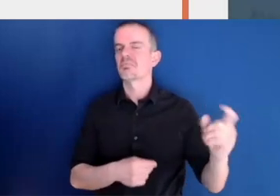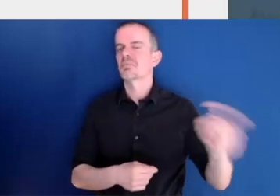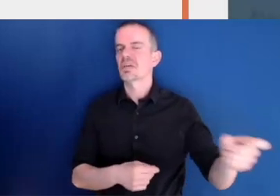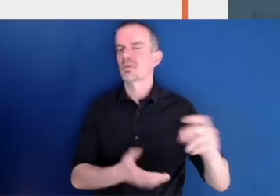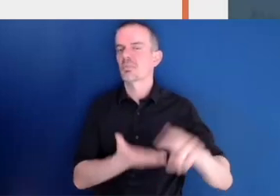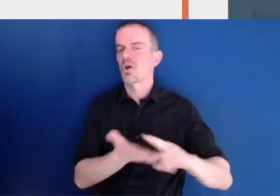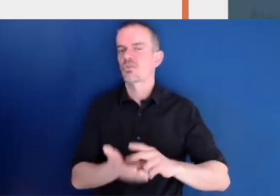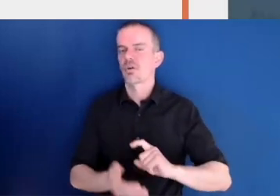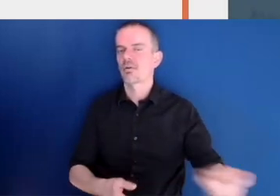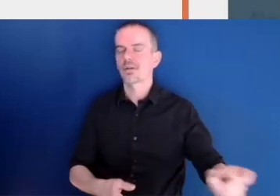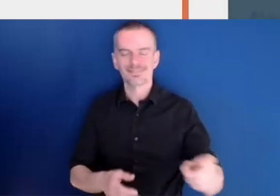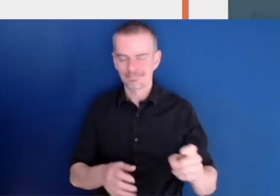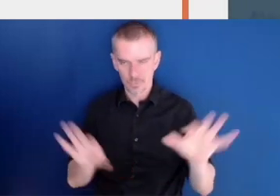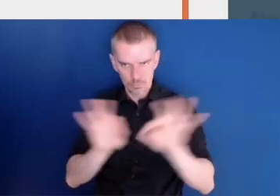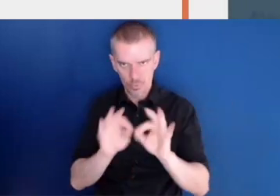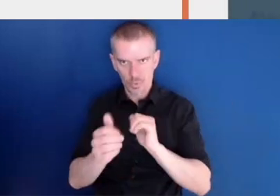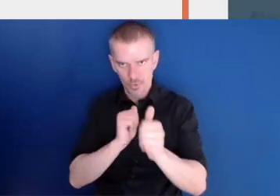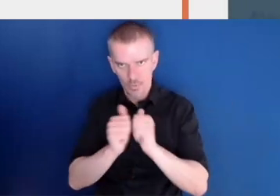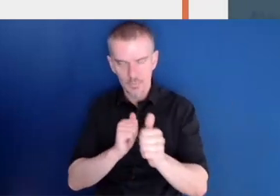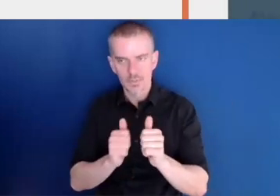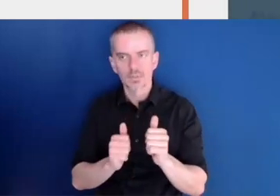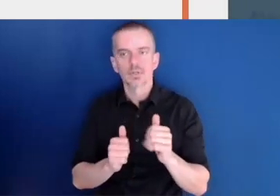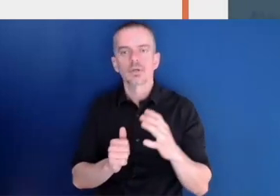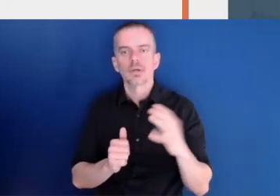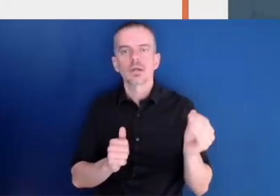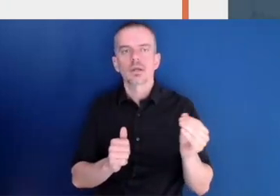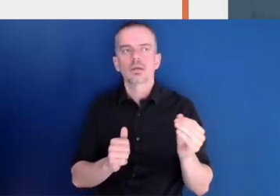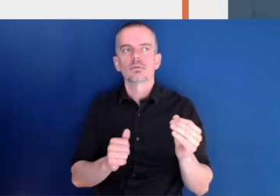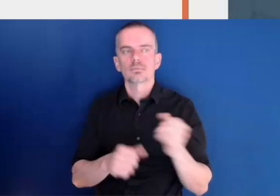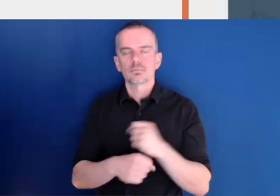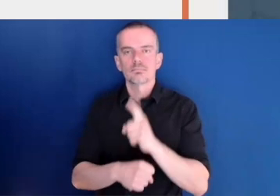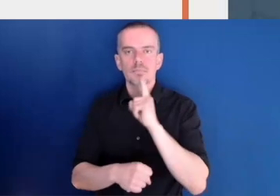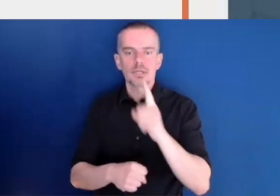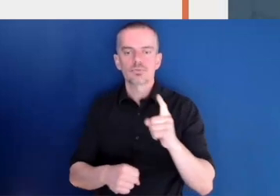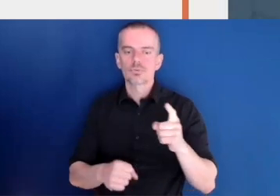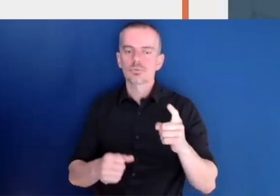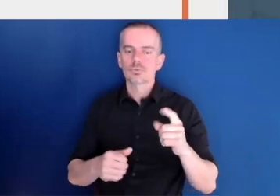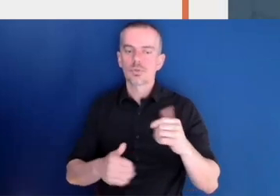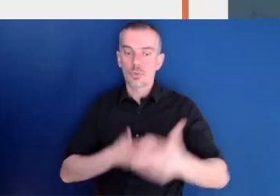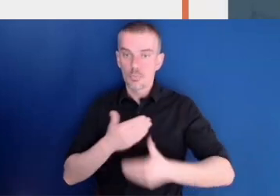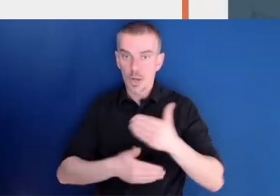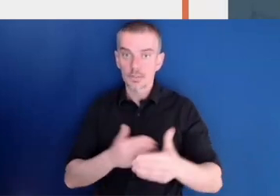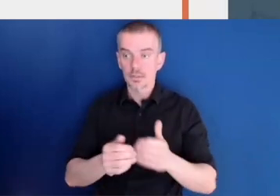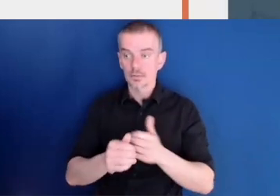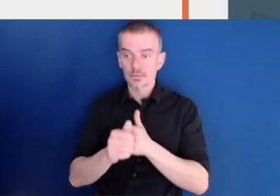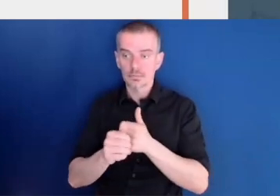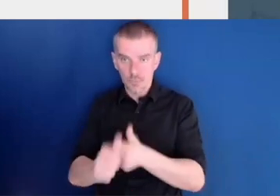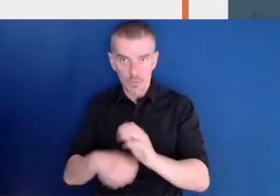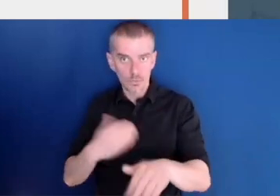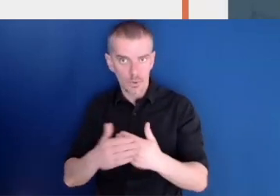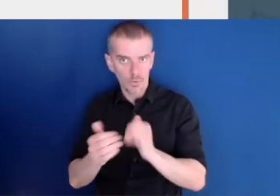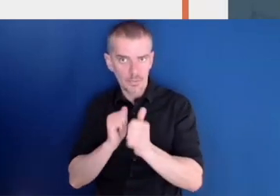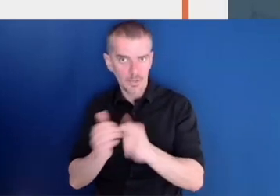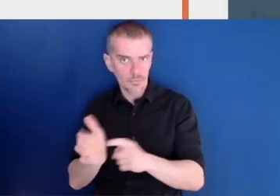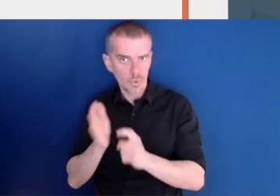competition is key, and provided the process is carried out in accordance with those competitive requirements, then